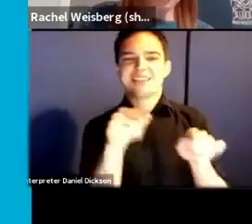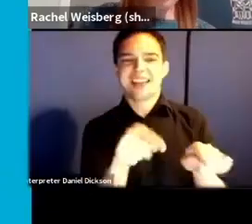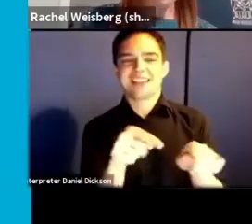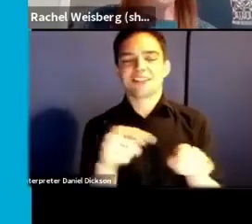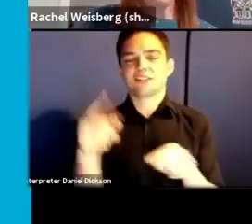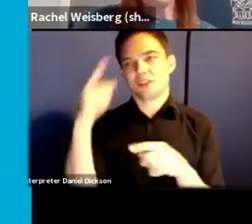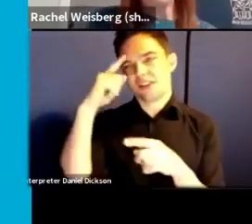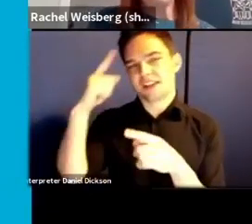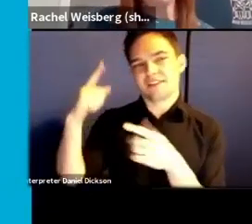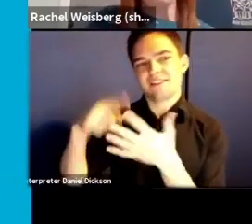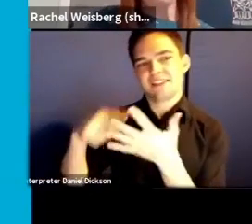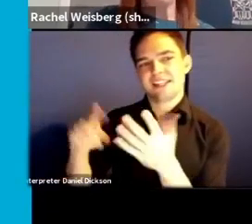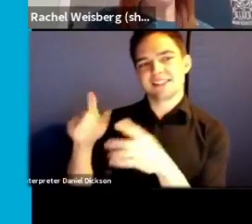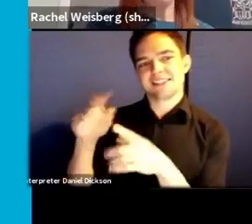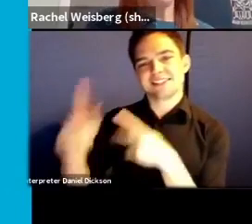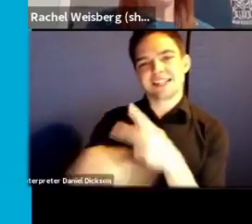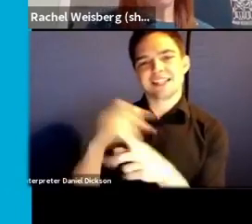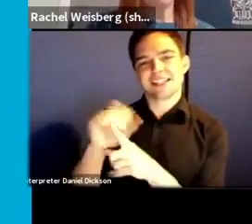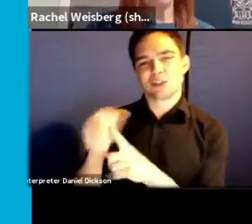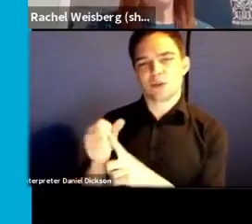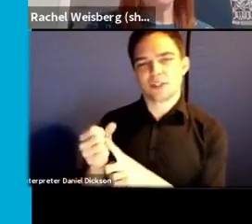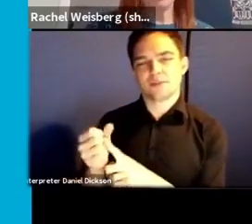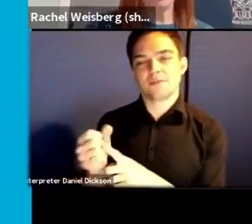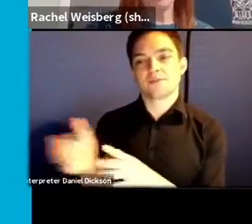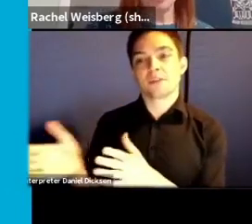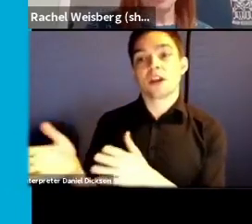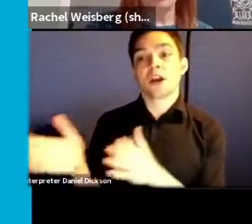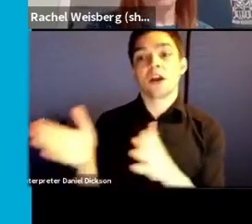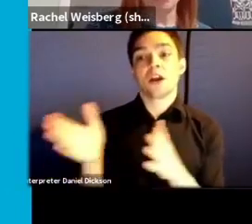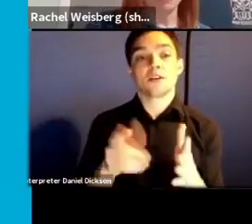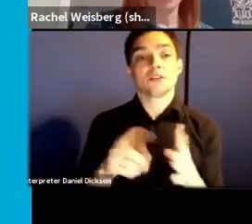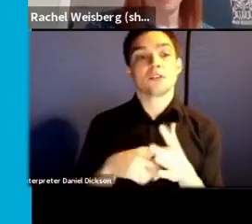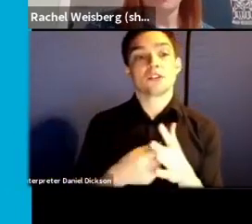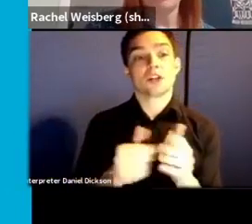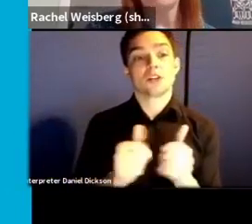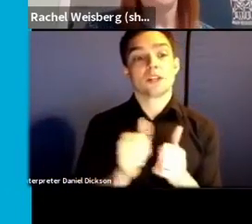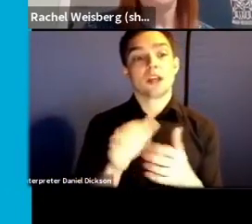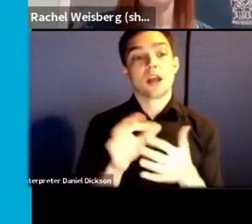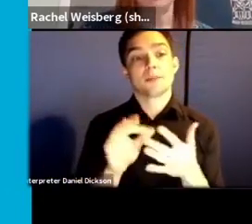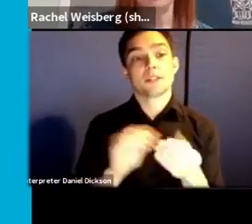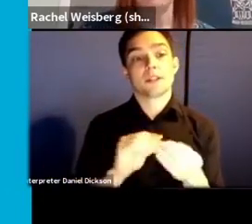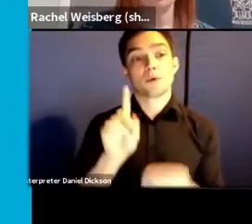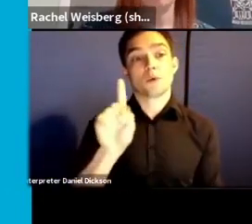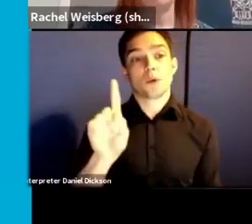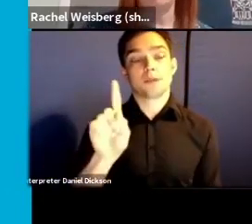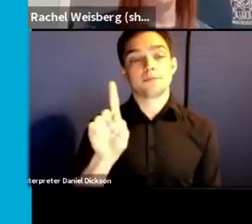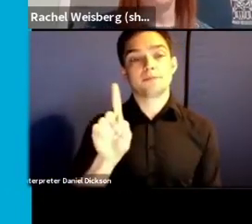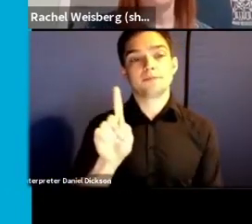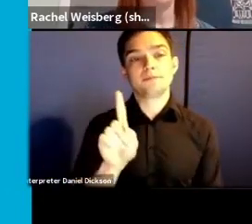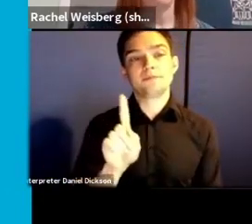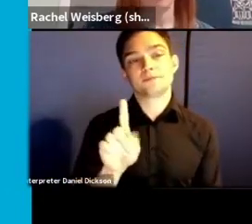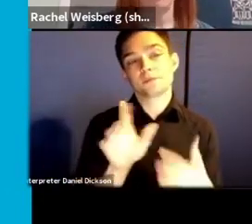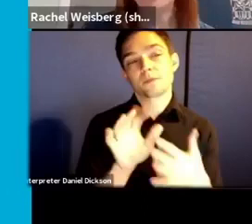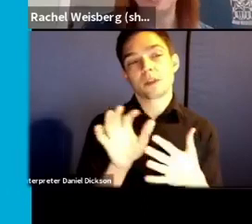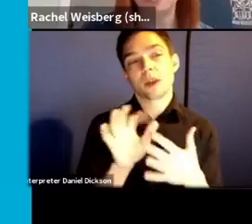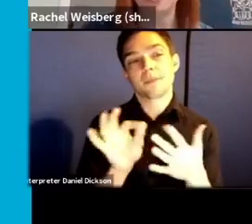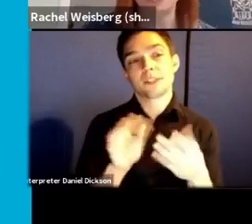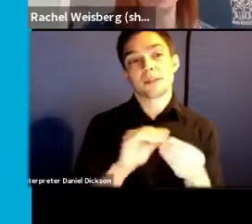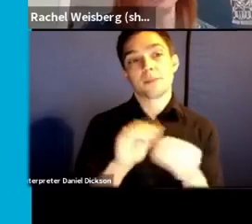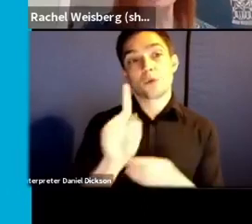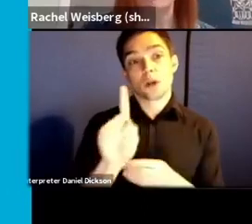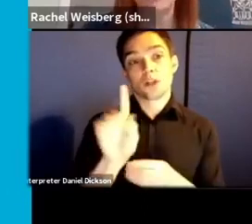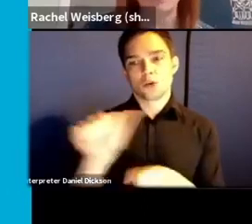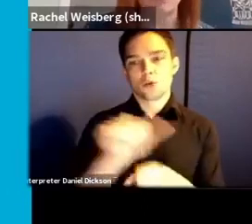So okay, so starting with option number one. So option number one is your workplace